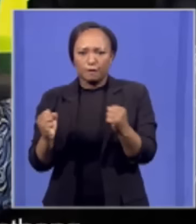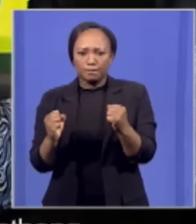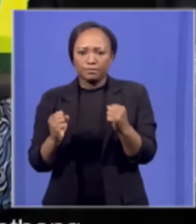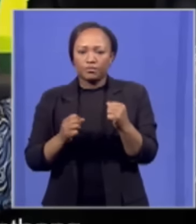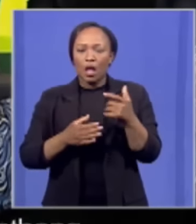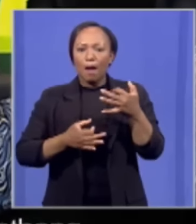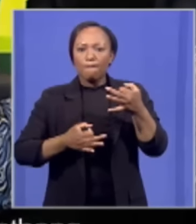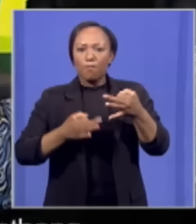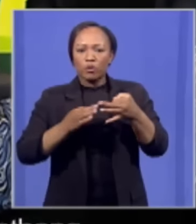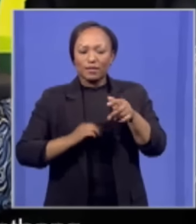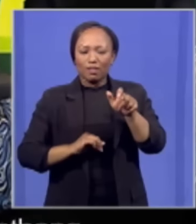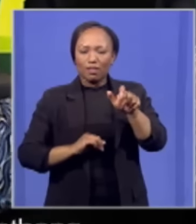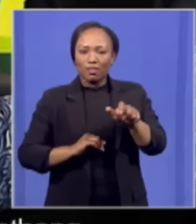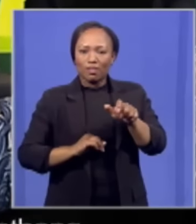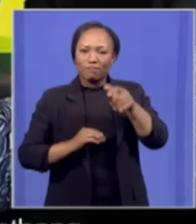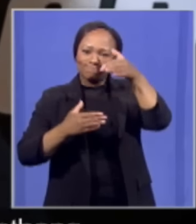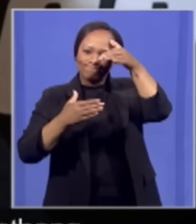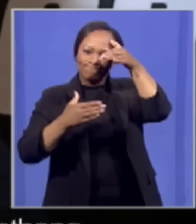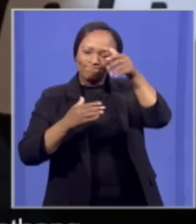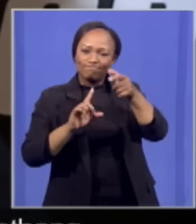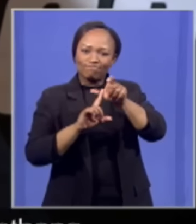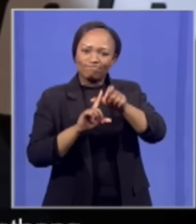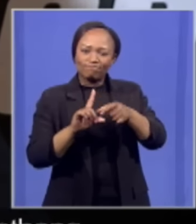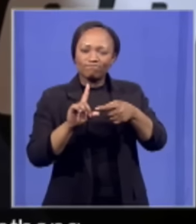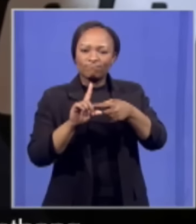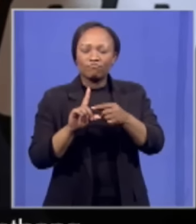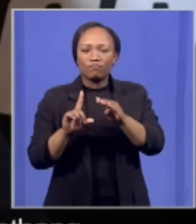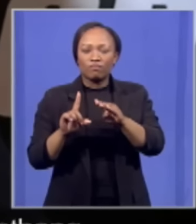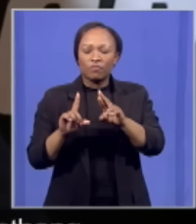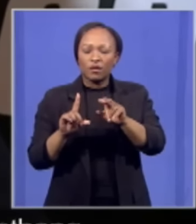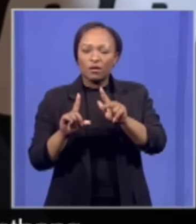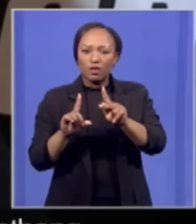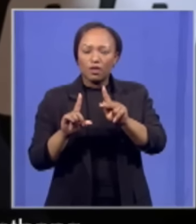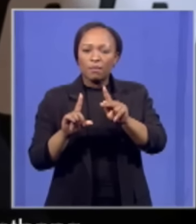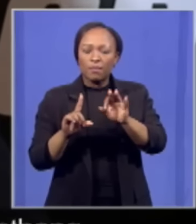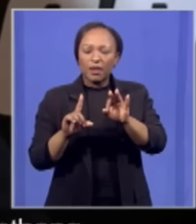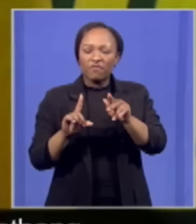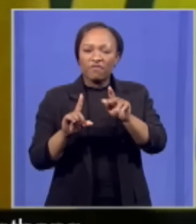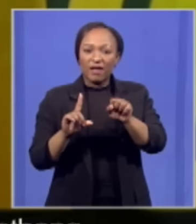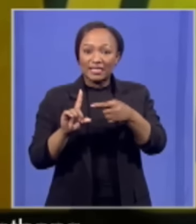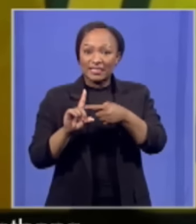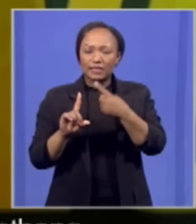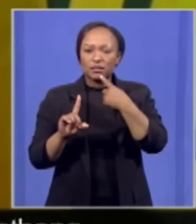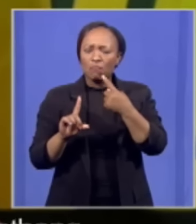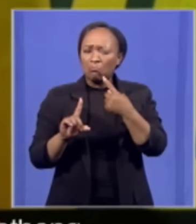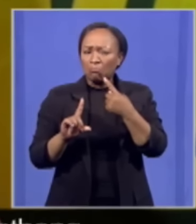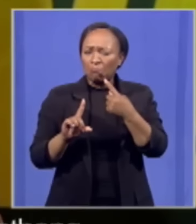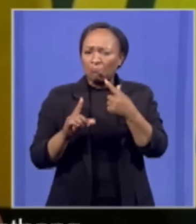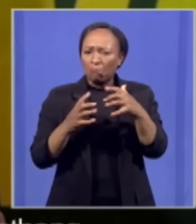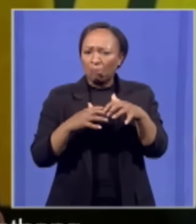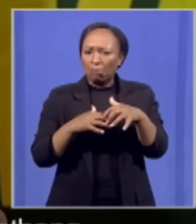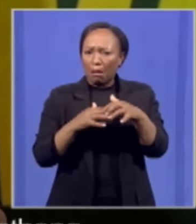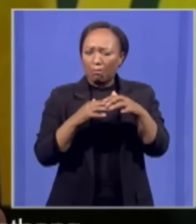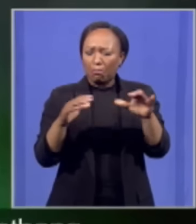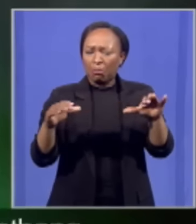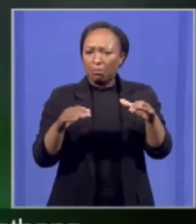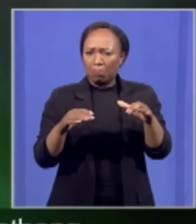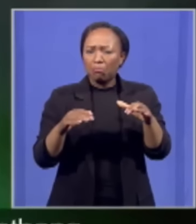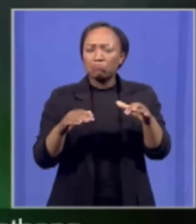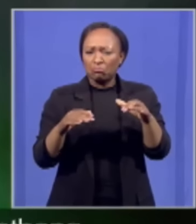dipolotiki Ntsikelelo Breakfast o re kopano ena e ka nna tswela molemo mekga ena dikgethong tse tlang. Well, I think it's a